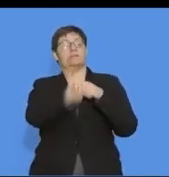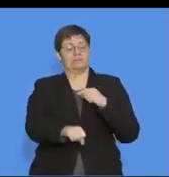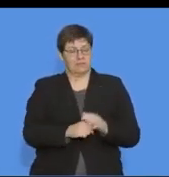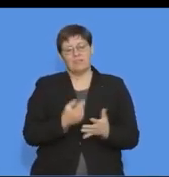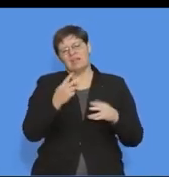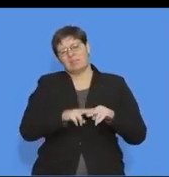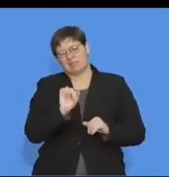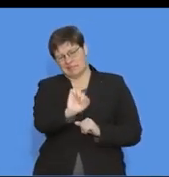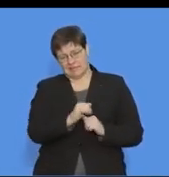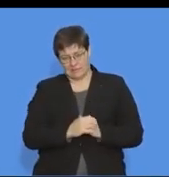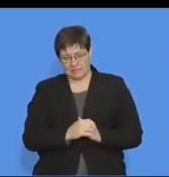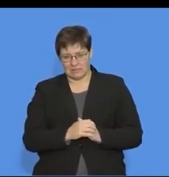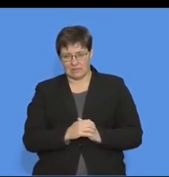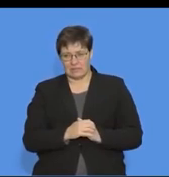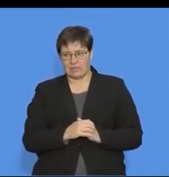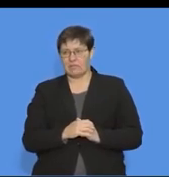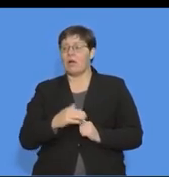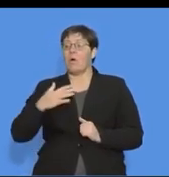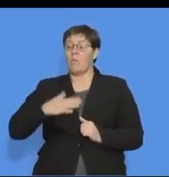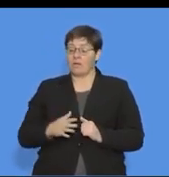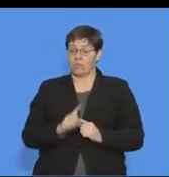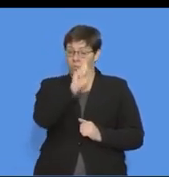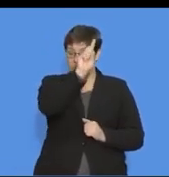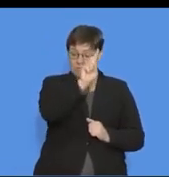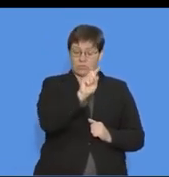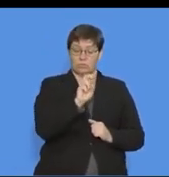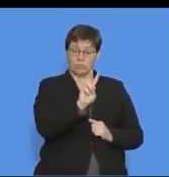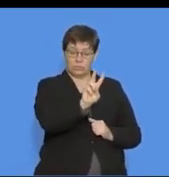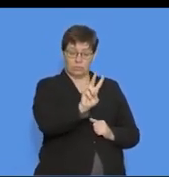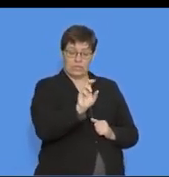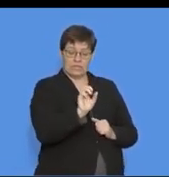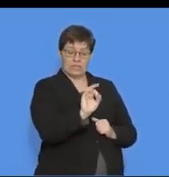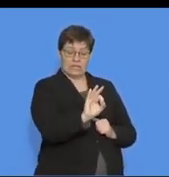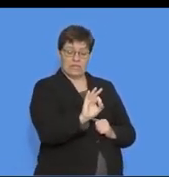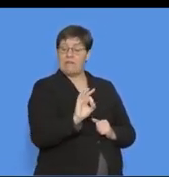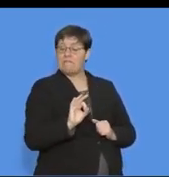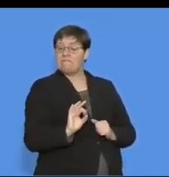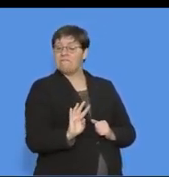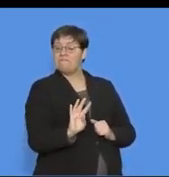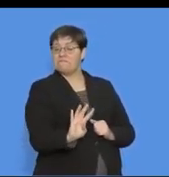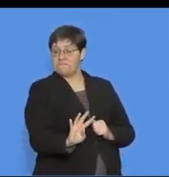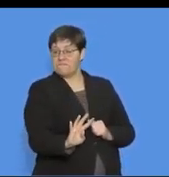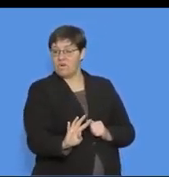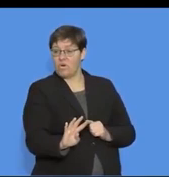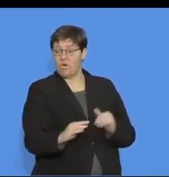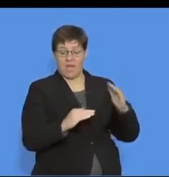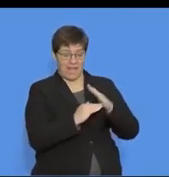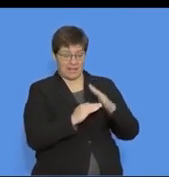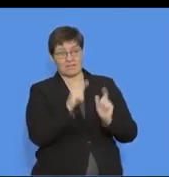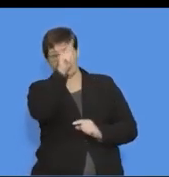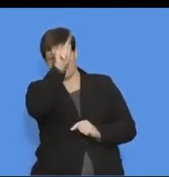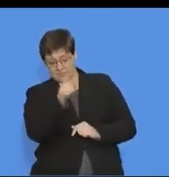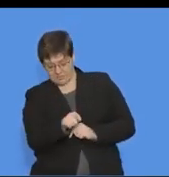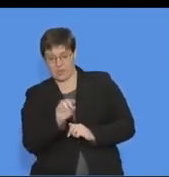to you. At the end, I want 1, 2, 3, 4 angles to be equals